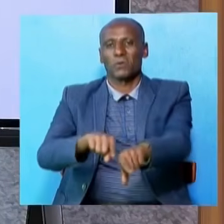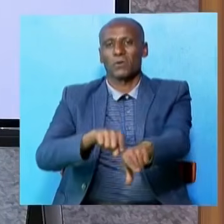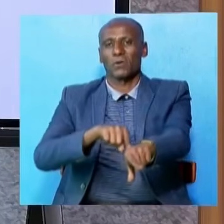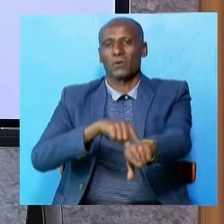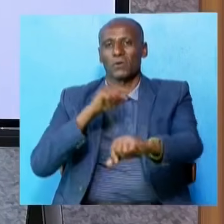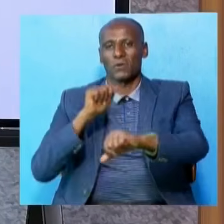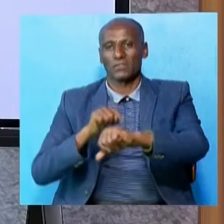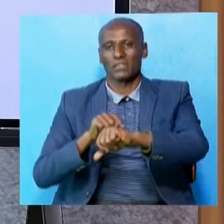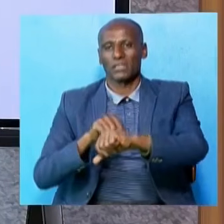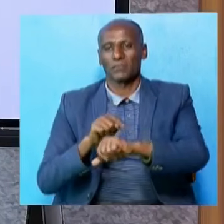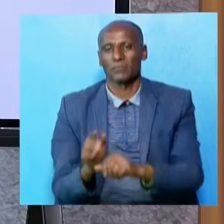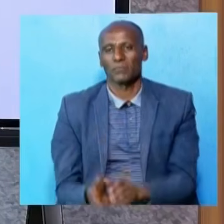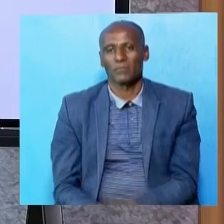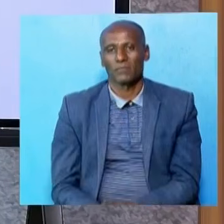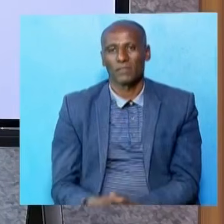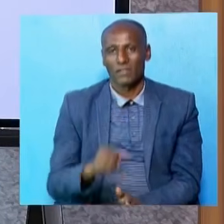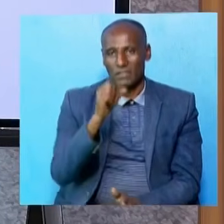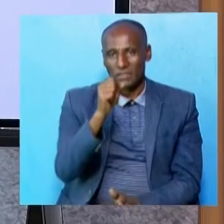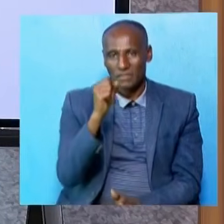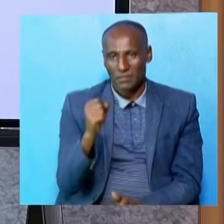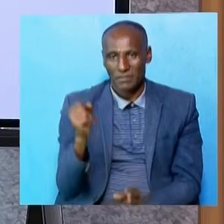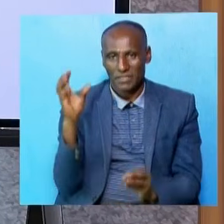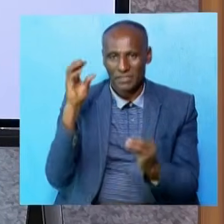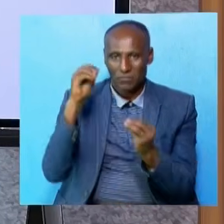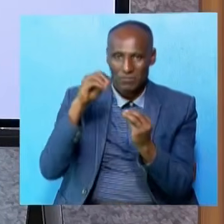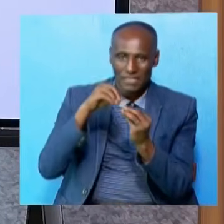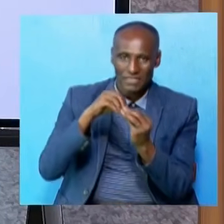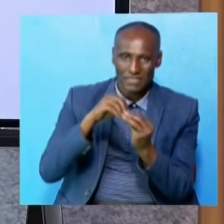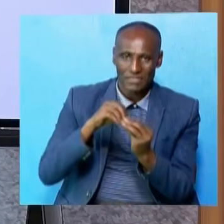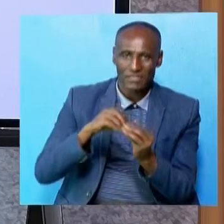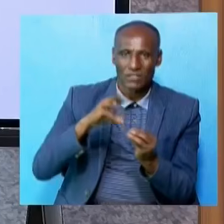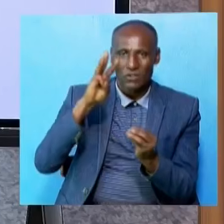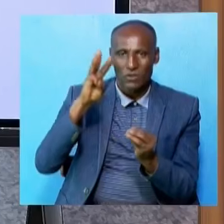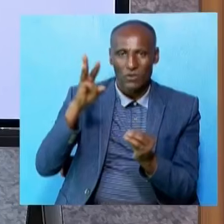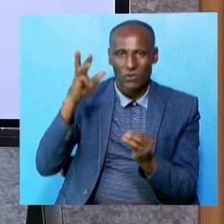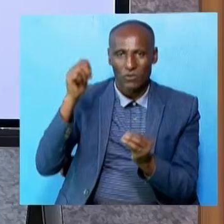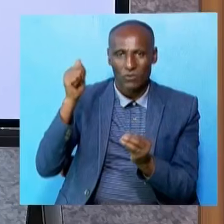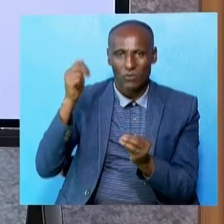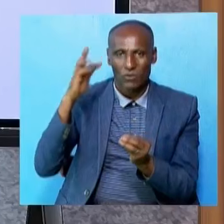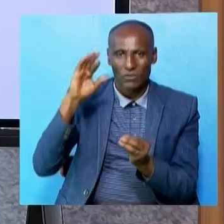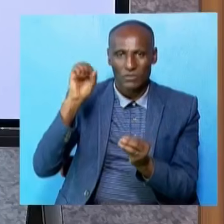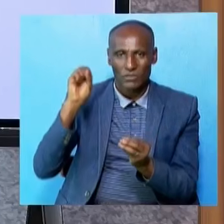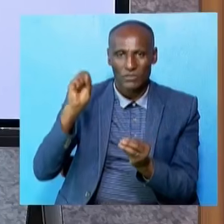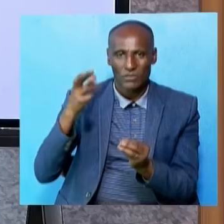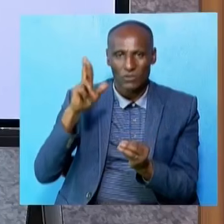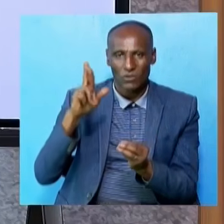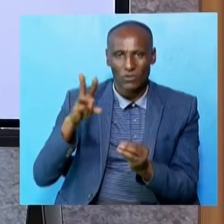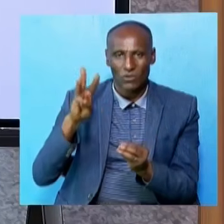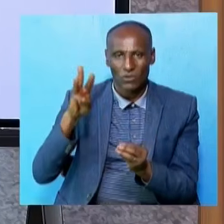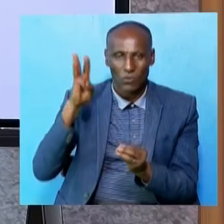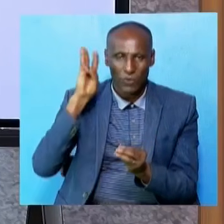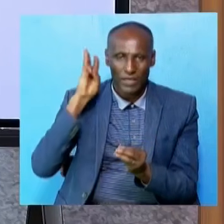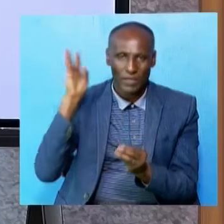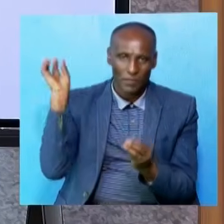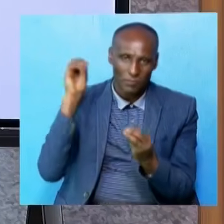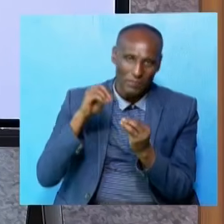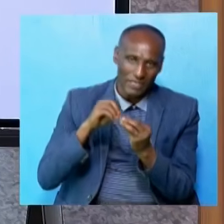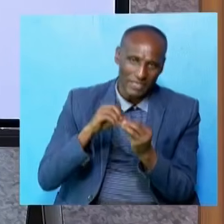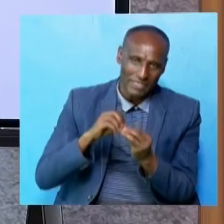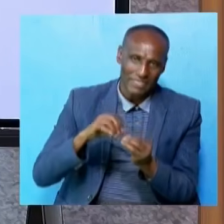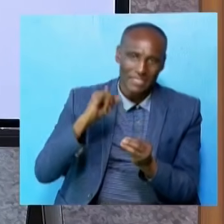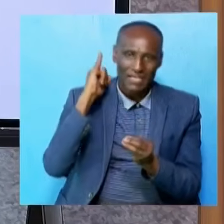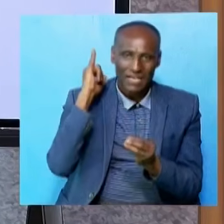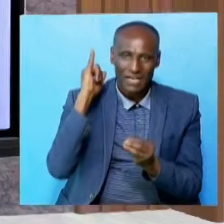continuous is subject plus was or were plus the ing form of